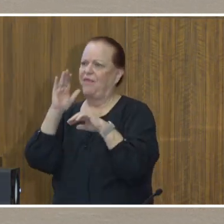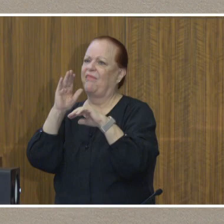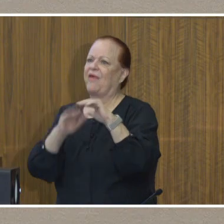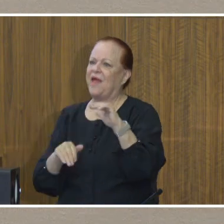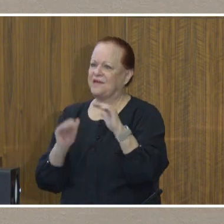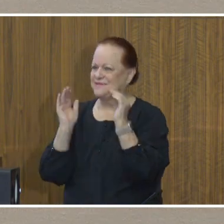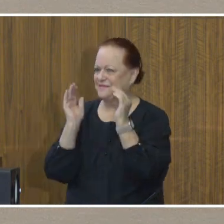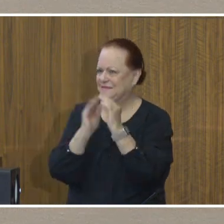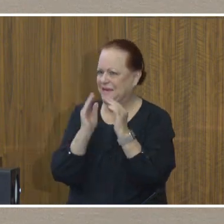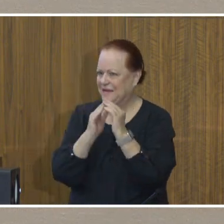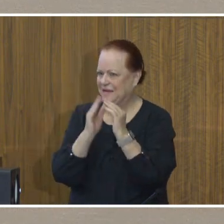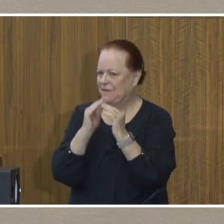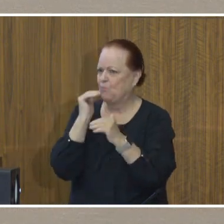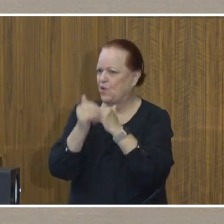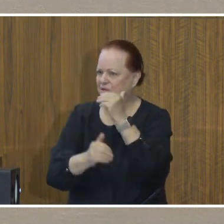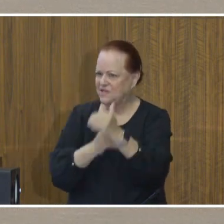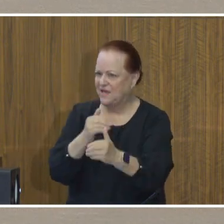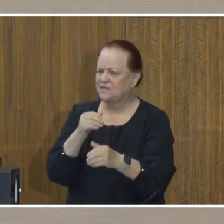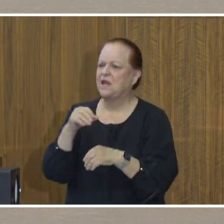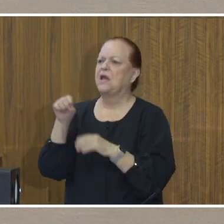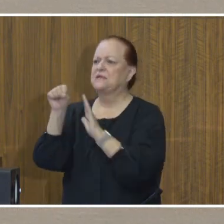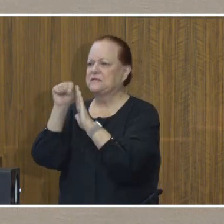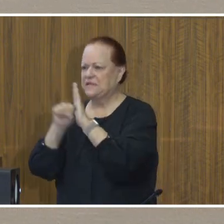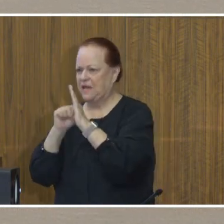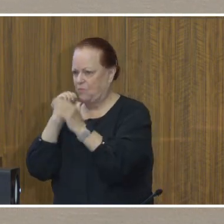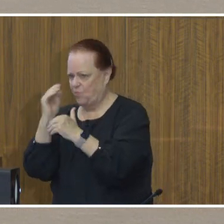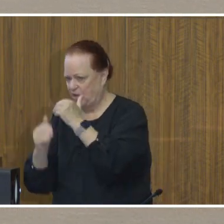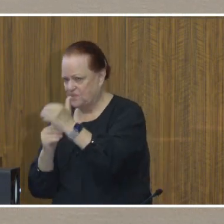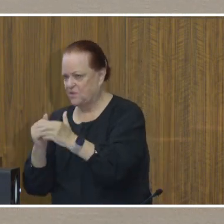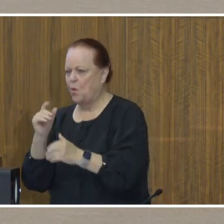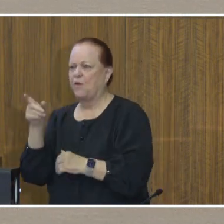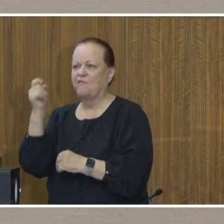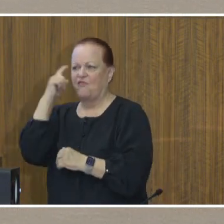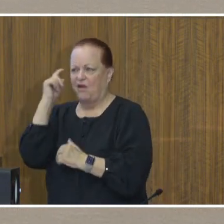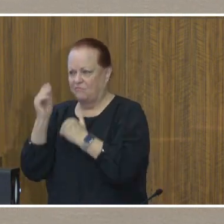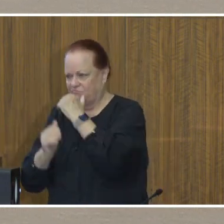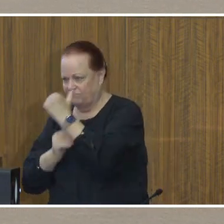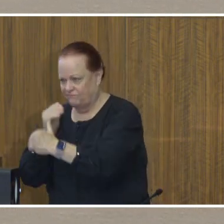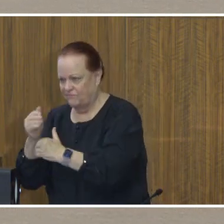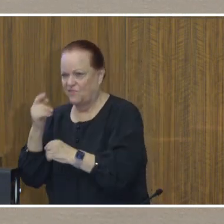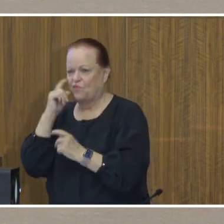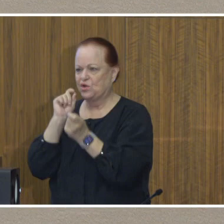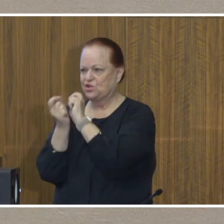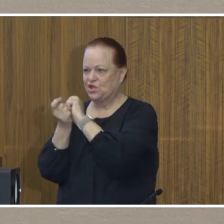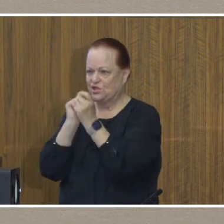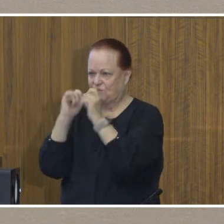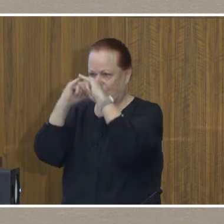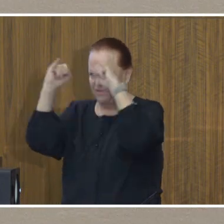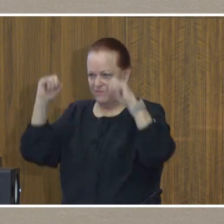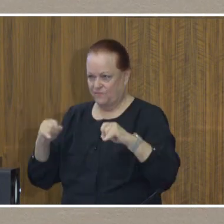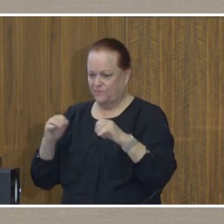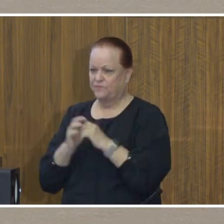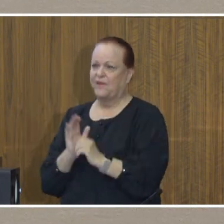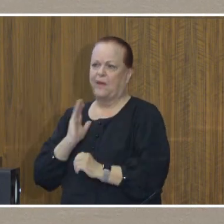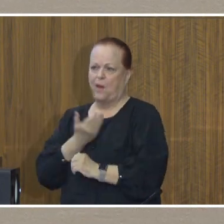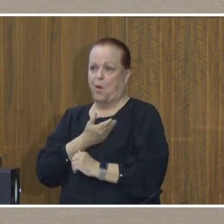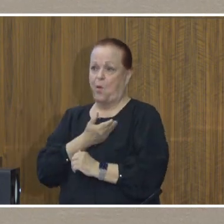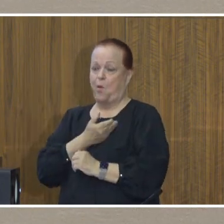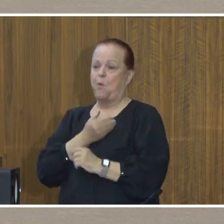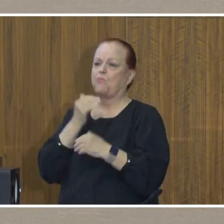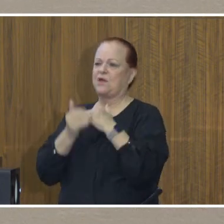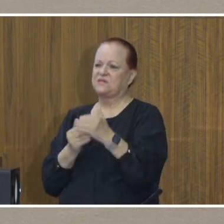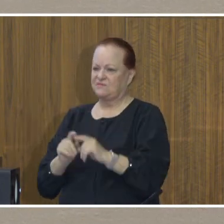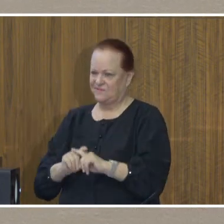city level or at the state level or even the federal level. So we have our own process. Tonight's town hall